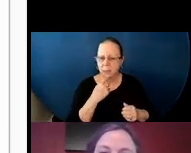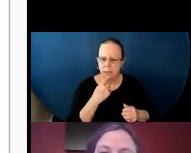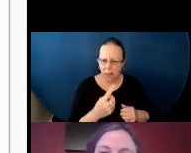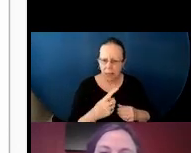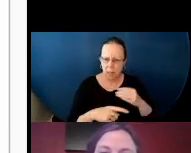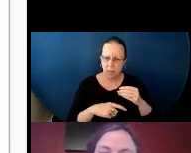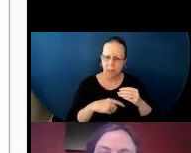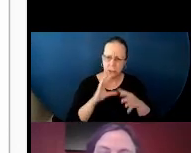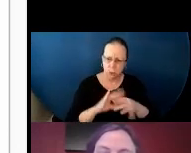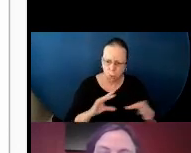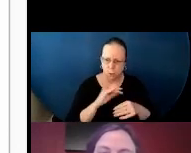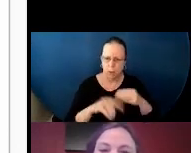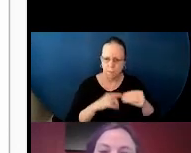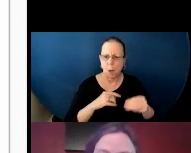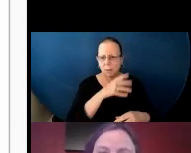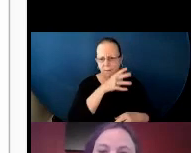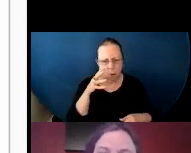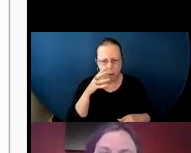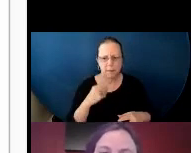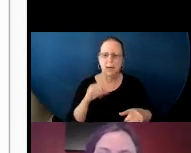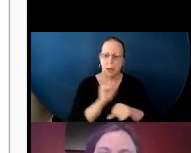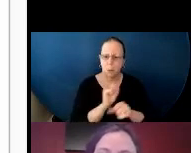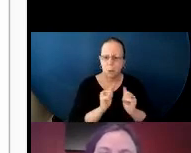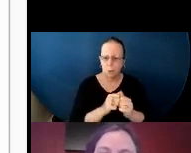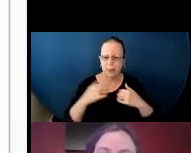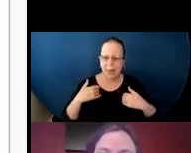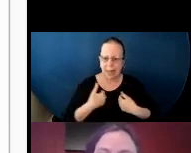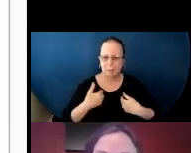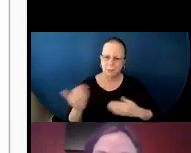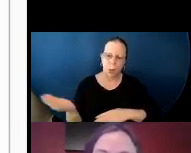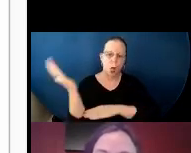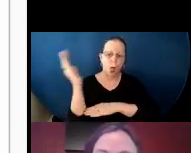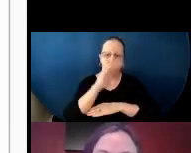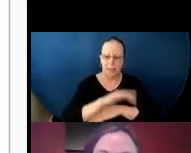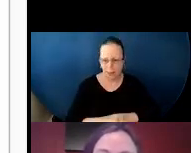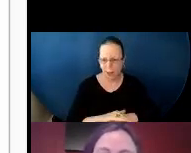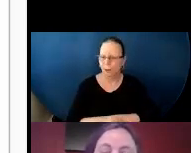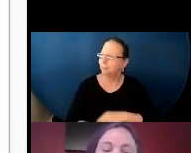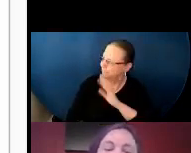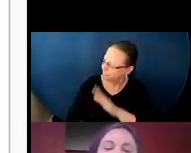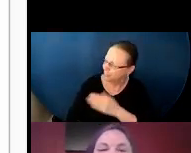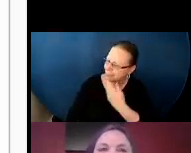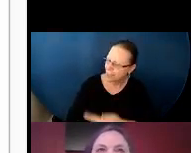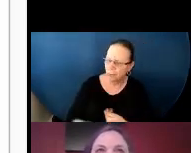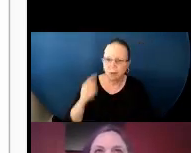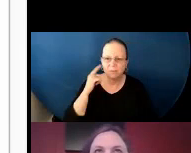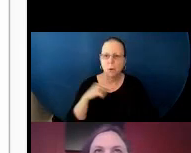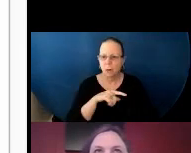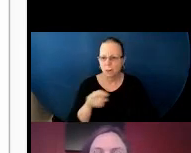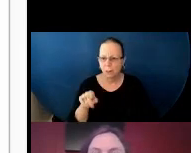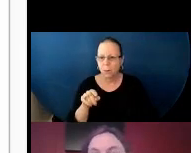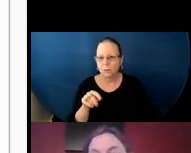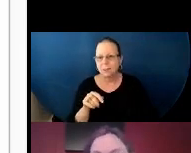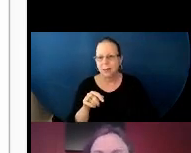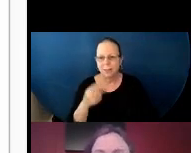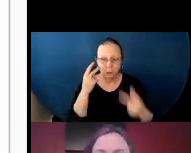I work with animals all day long. Great, thank you. And for those that